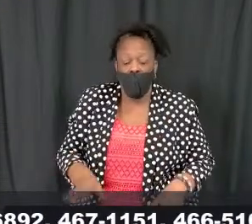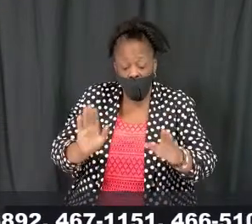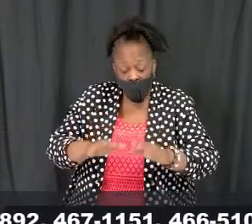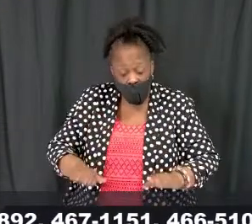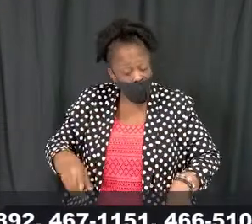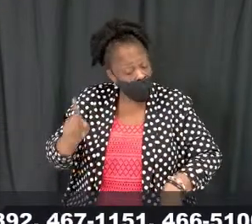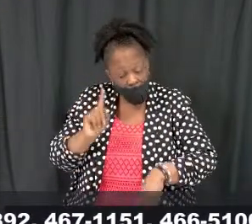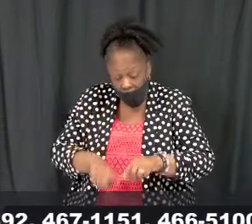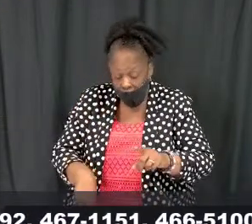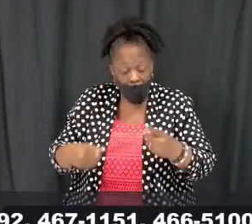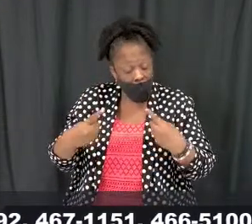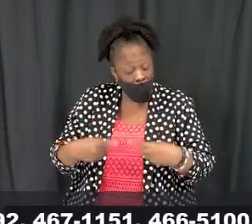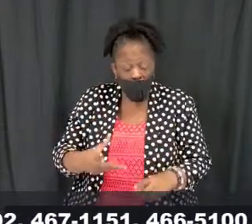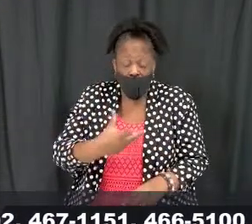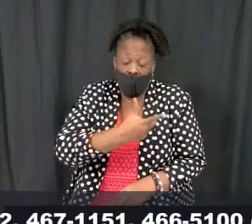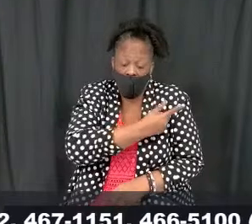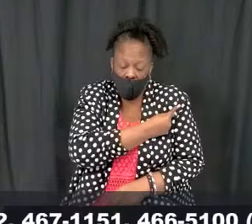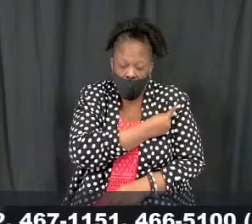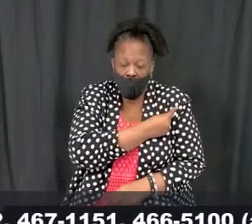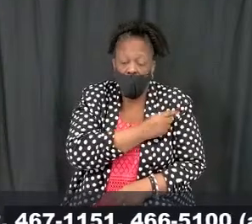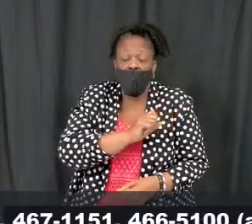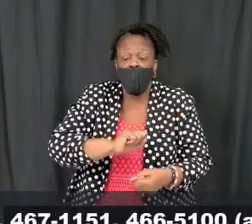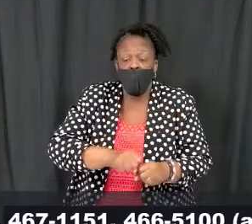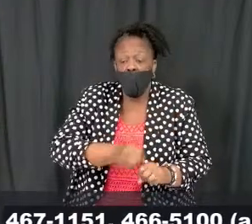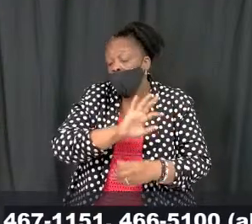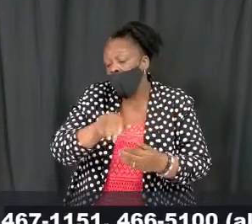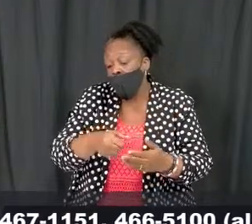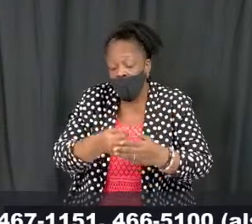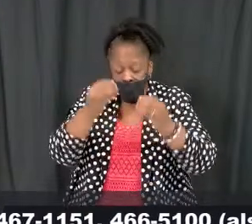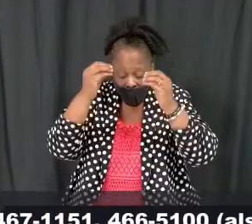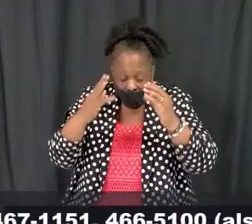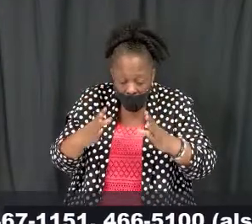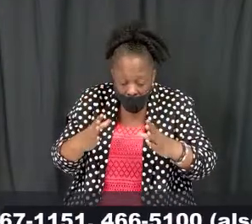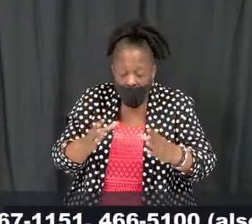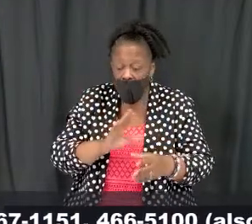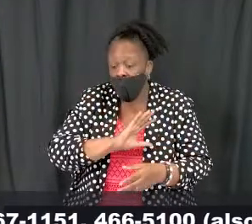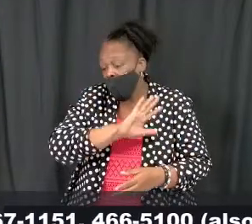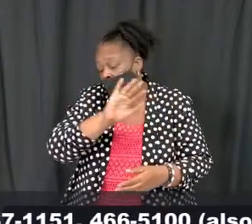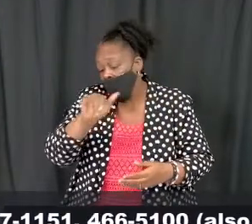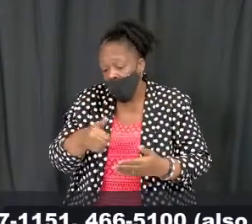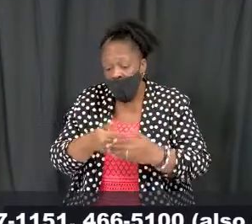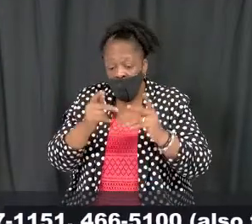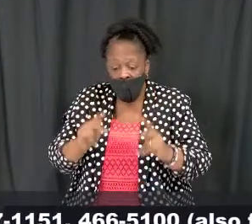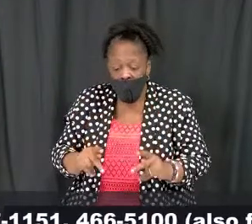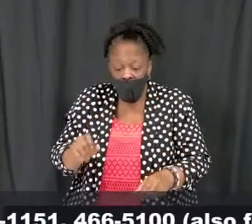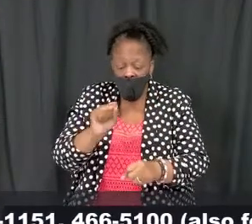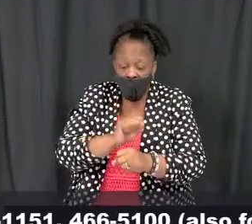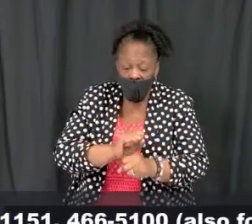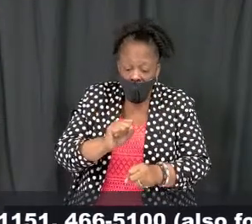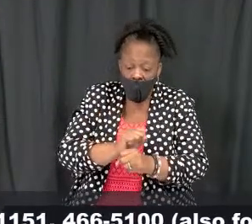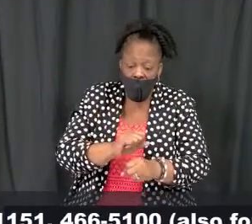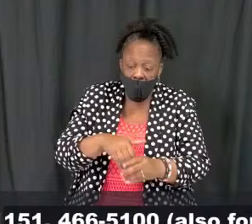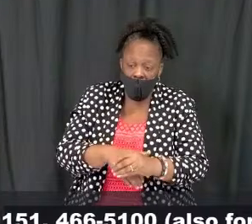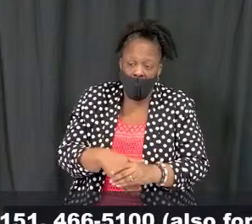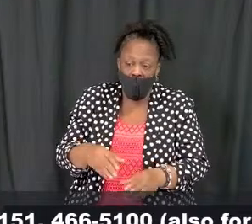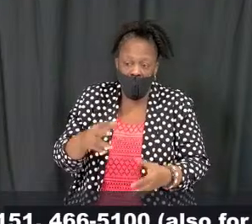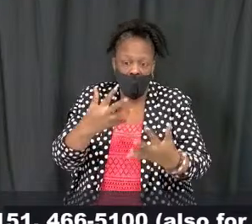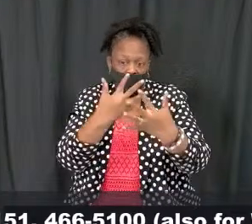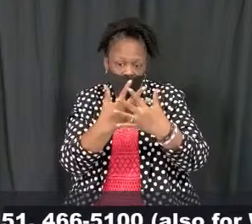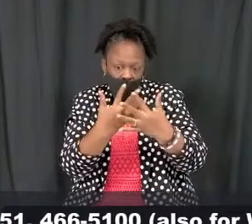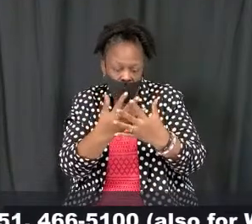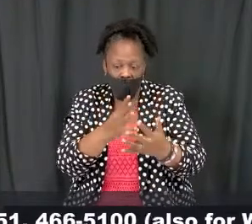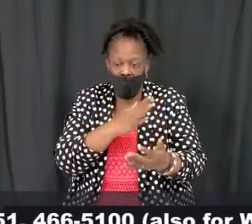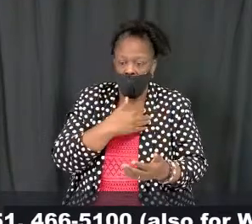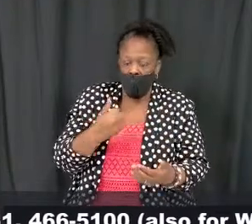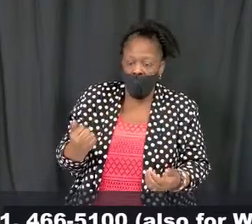step forward and do the moral thing and get vaccinated. Persons working in institutions like prisons and nursing homes have a